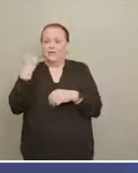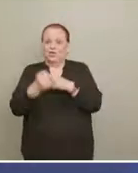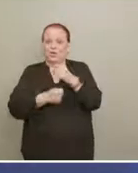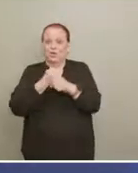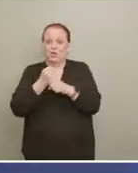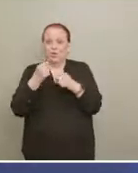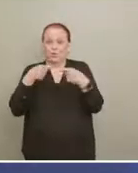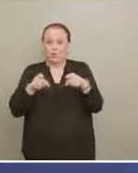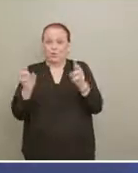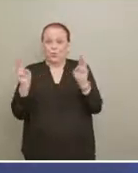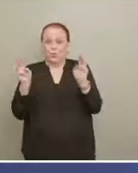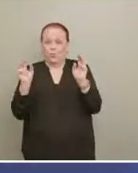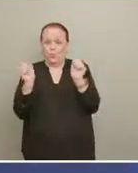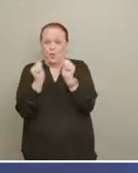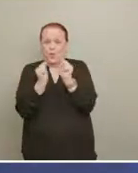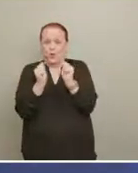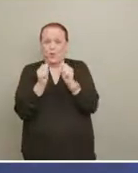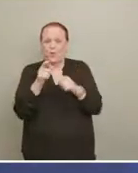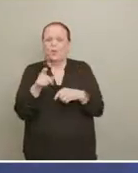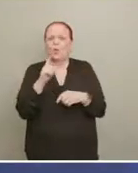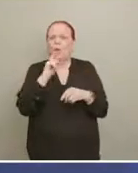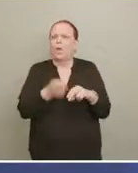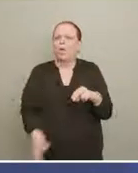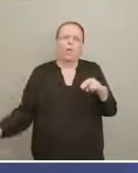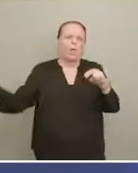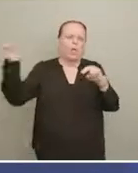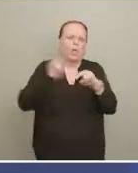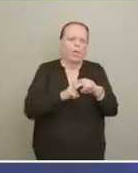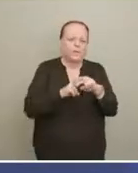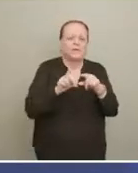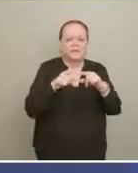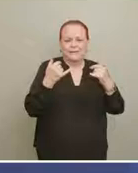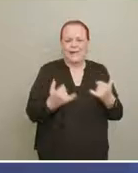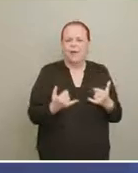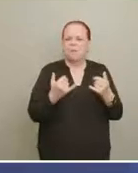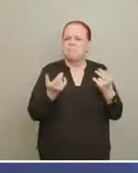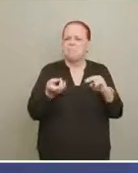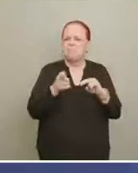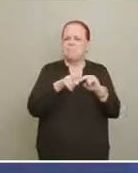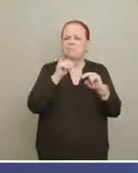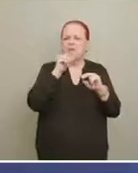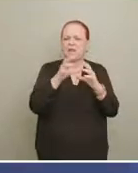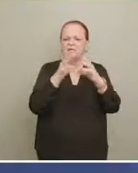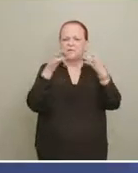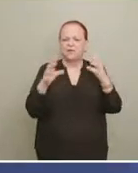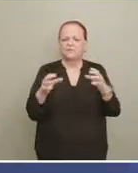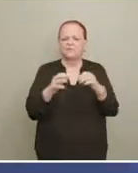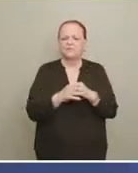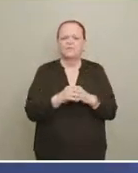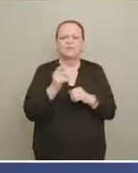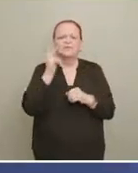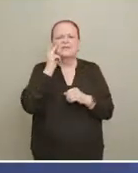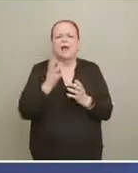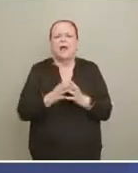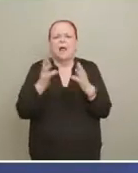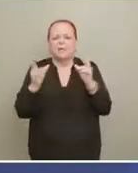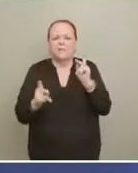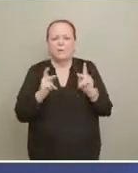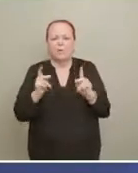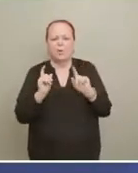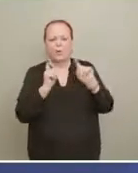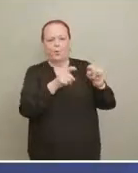health system is smaller, right? And we've seen that. We've seen a lot of people in the emergency